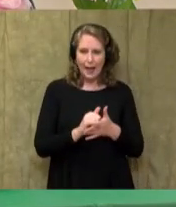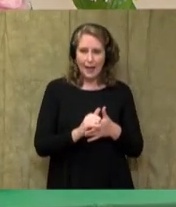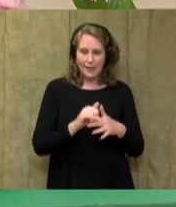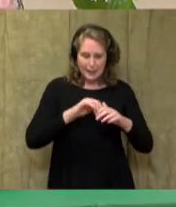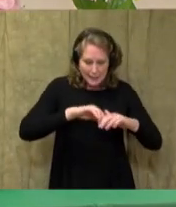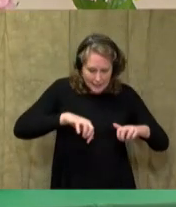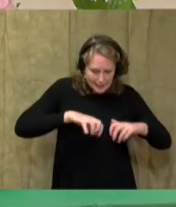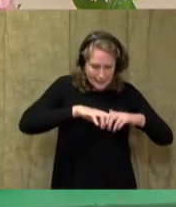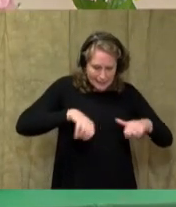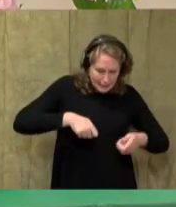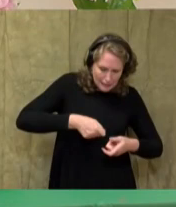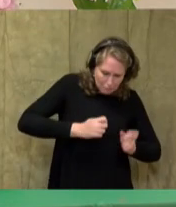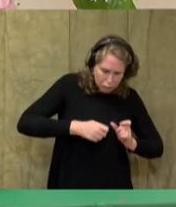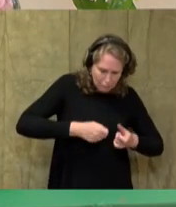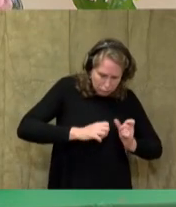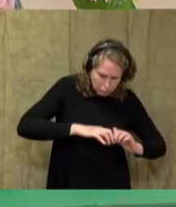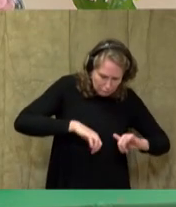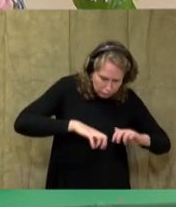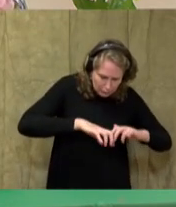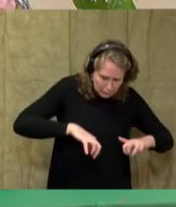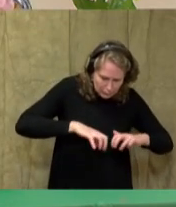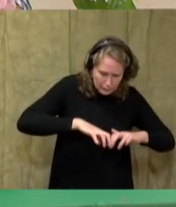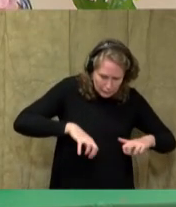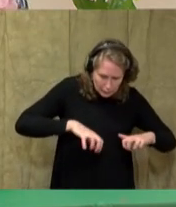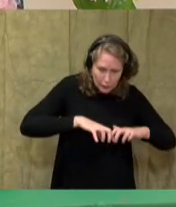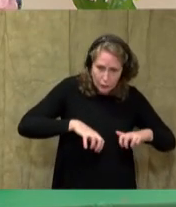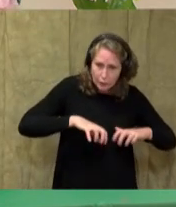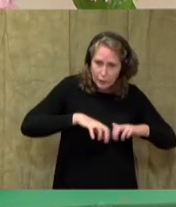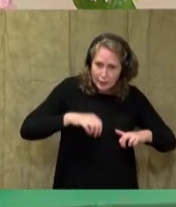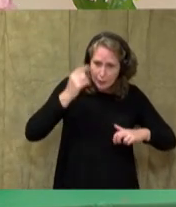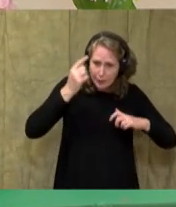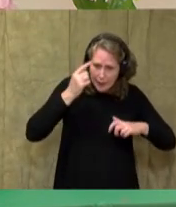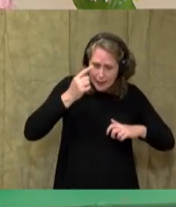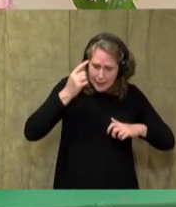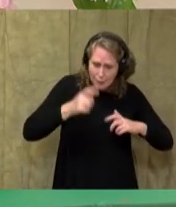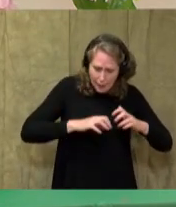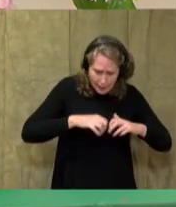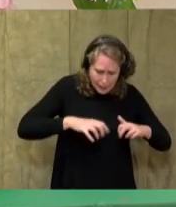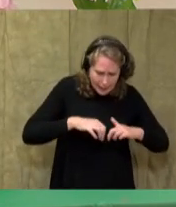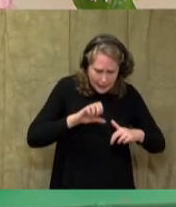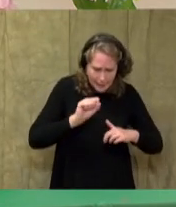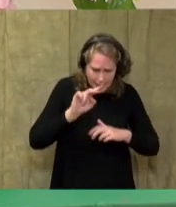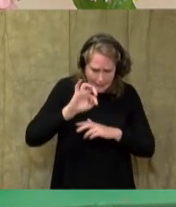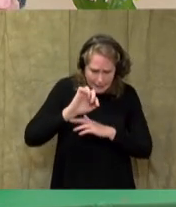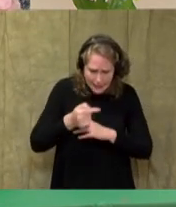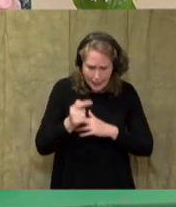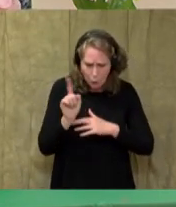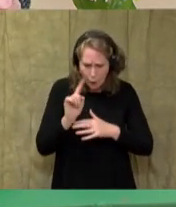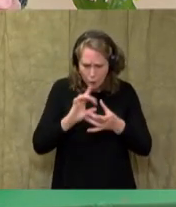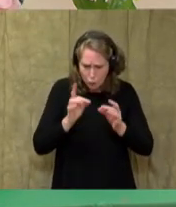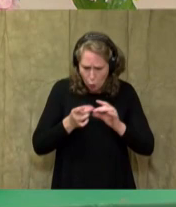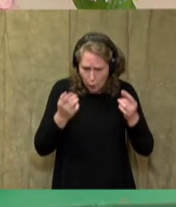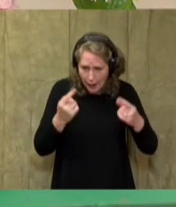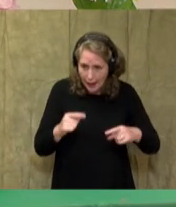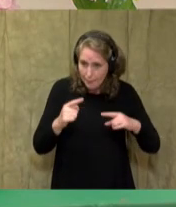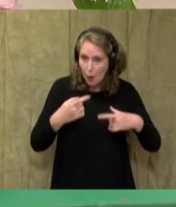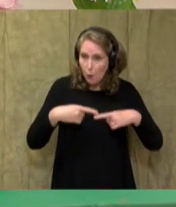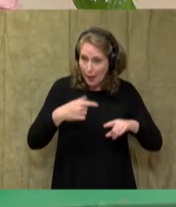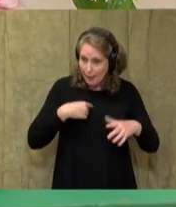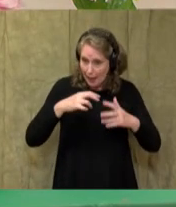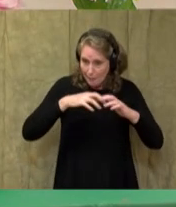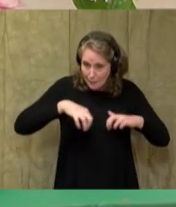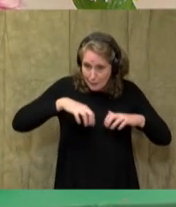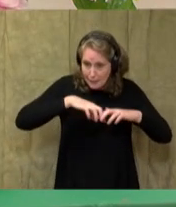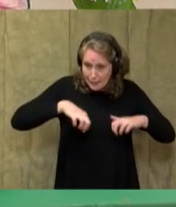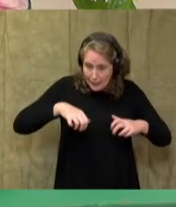got to dig through the soil. Dig through the soil. We're thinking about the setting of the story. While I'm digging,